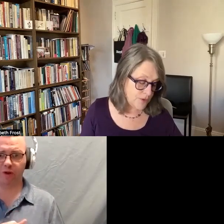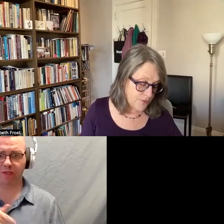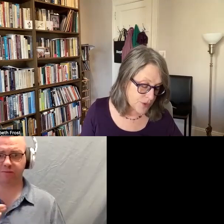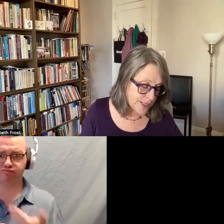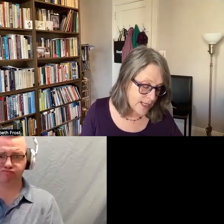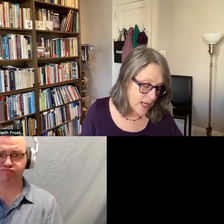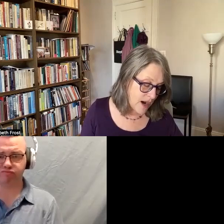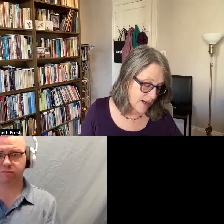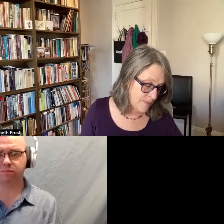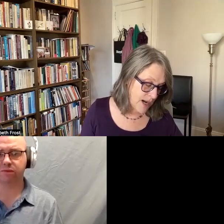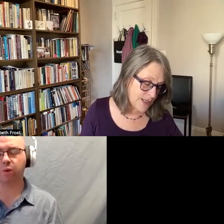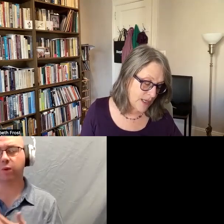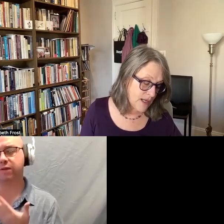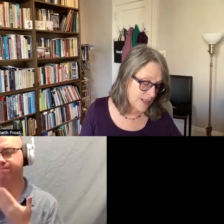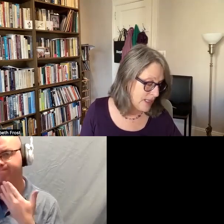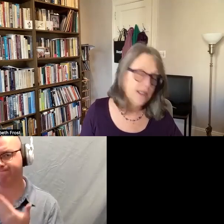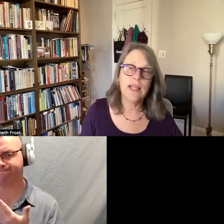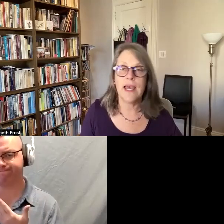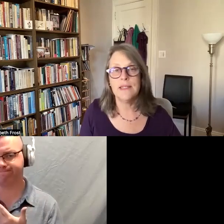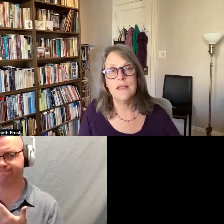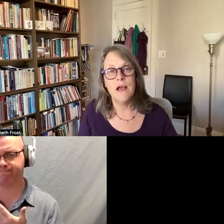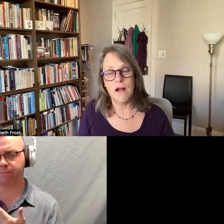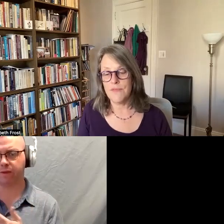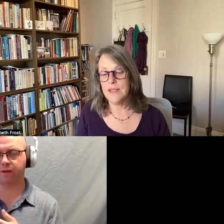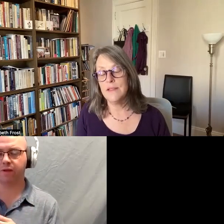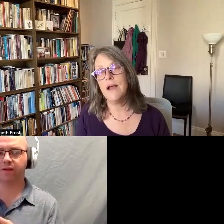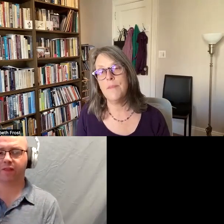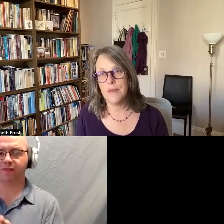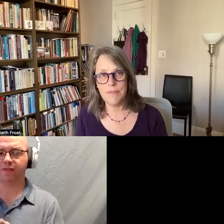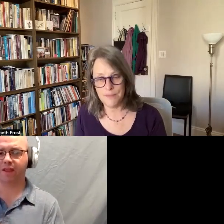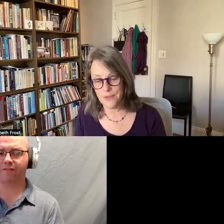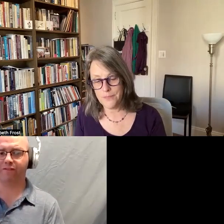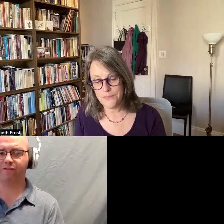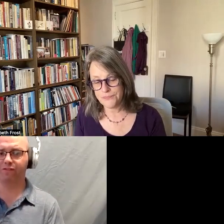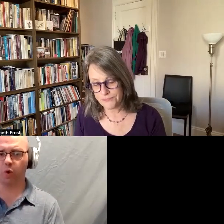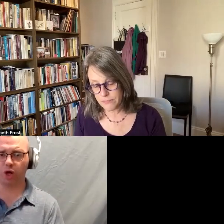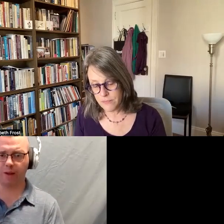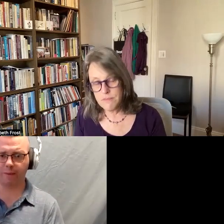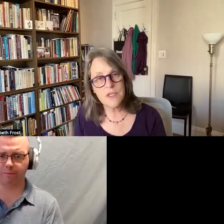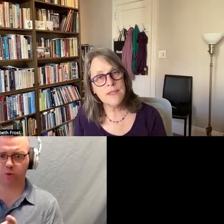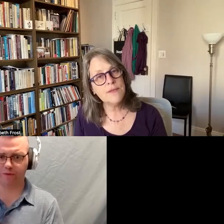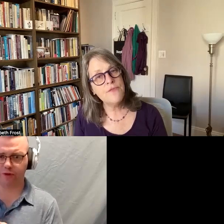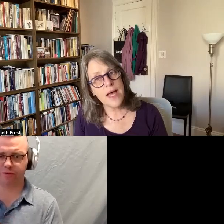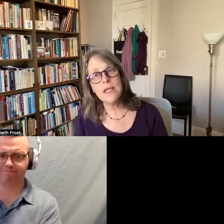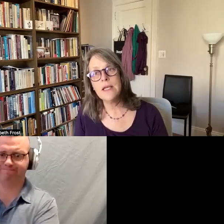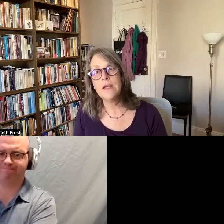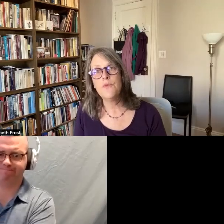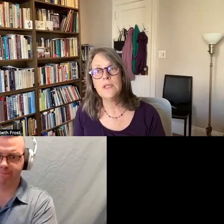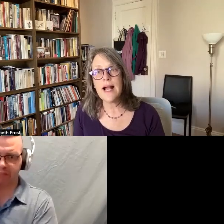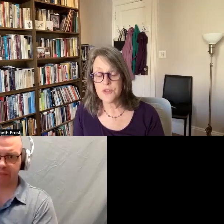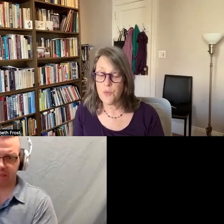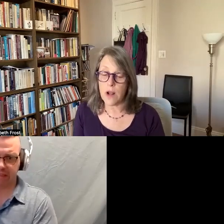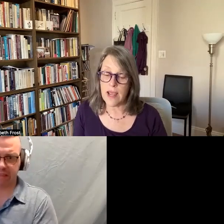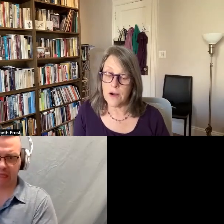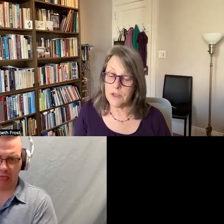that Fordham University occupies the unceded land of the Lenape people. This event